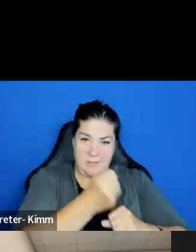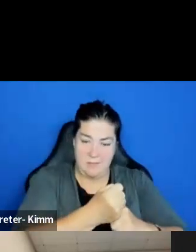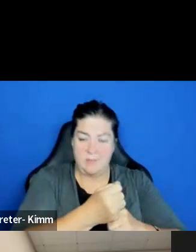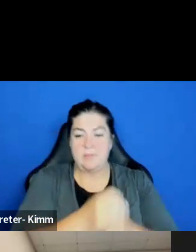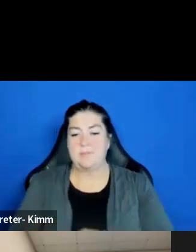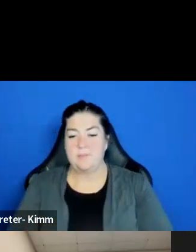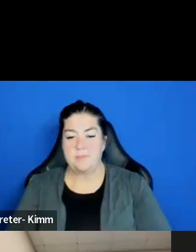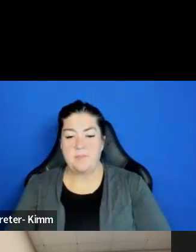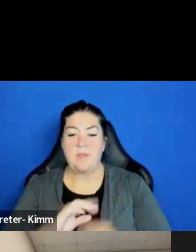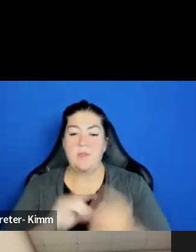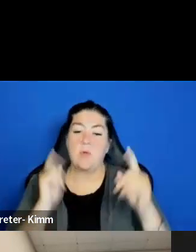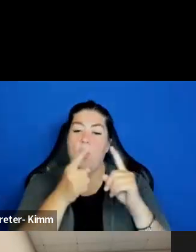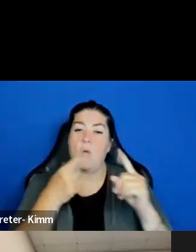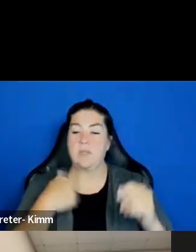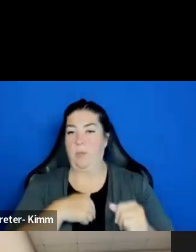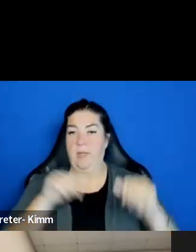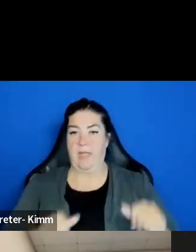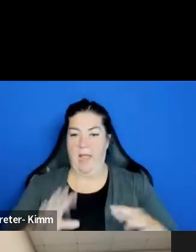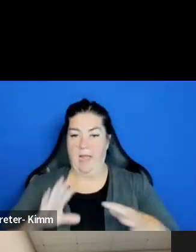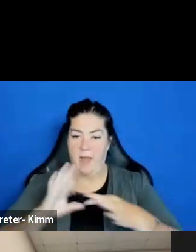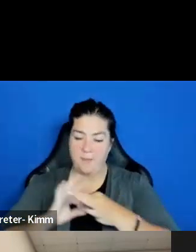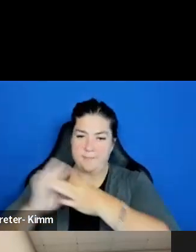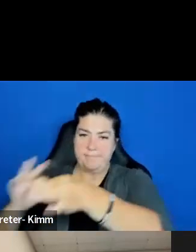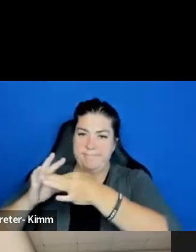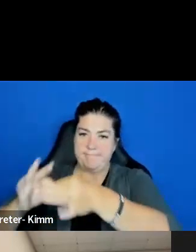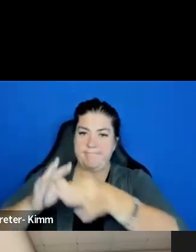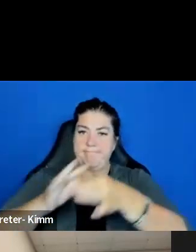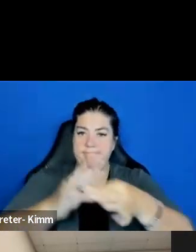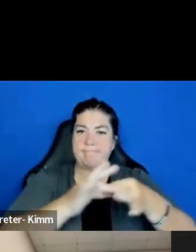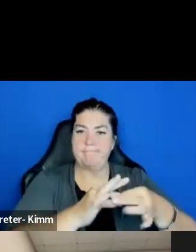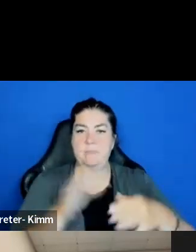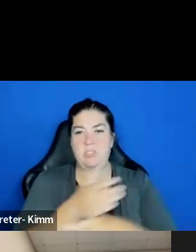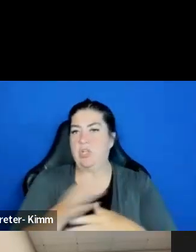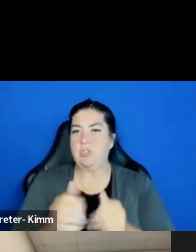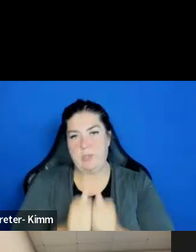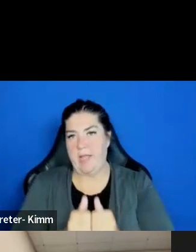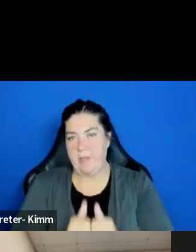the goal is that we're able to connect and share together. And it's also